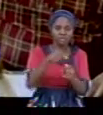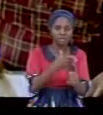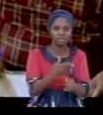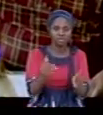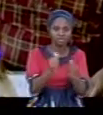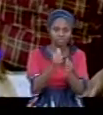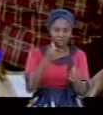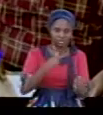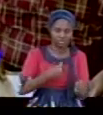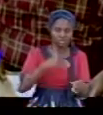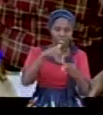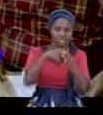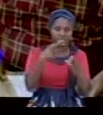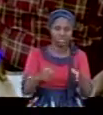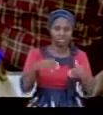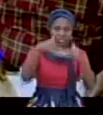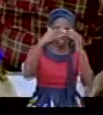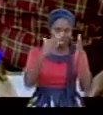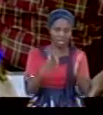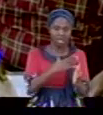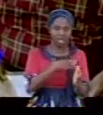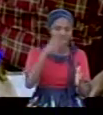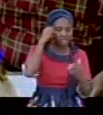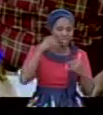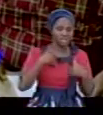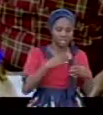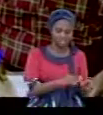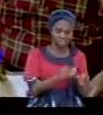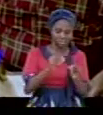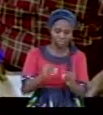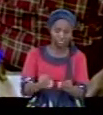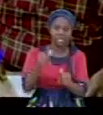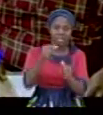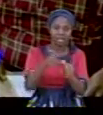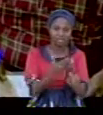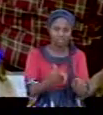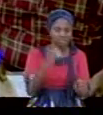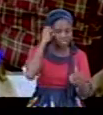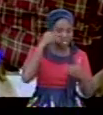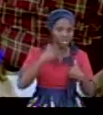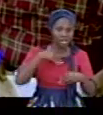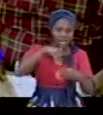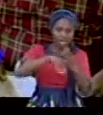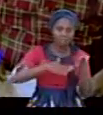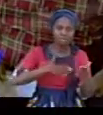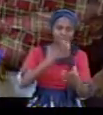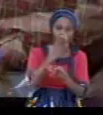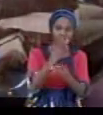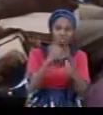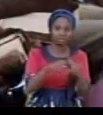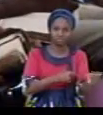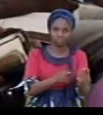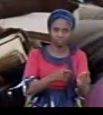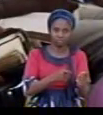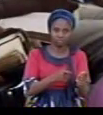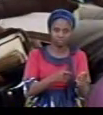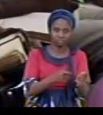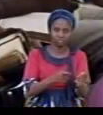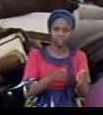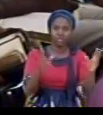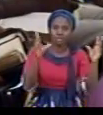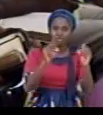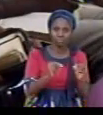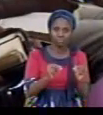has committed all that he has into my hand. There is